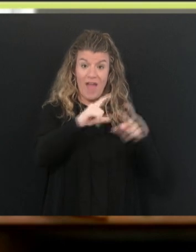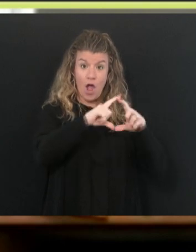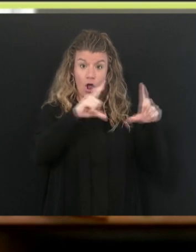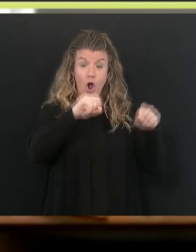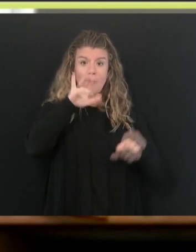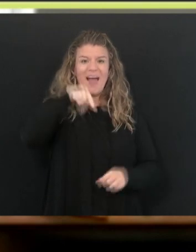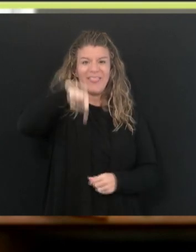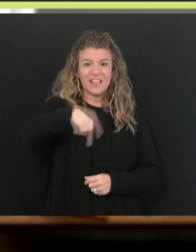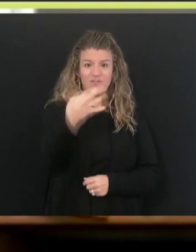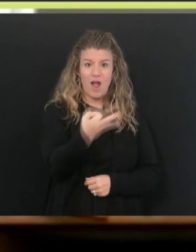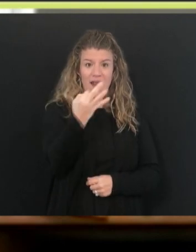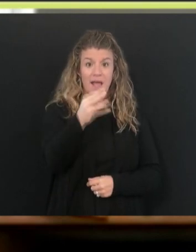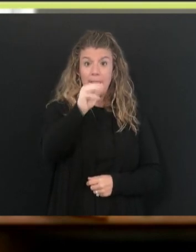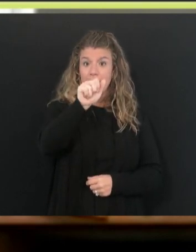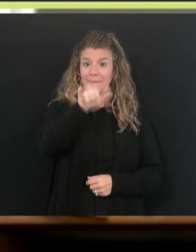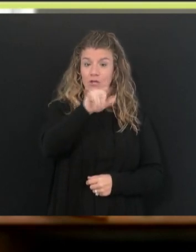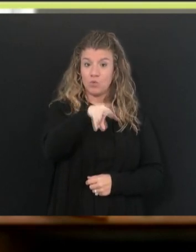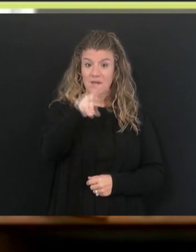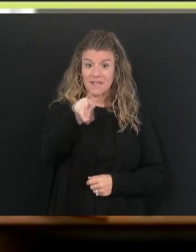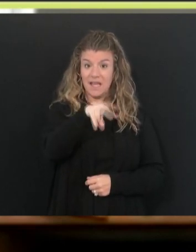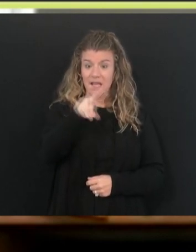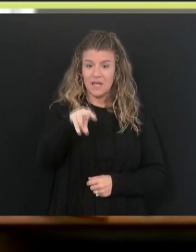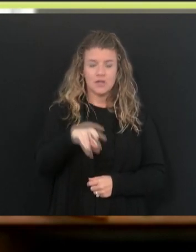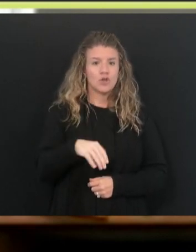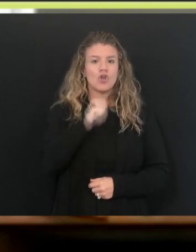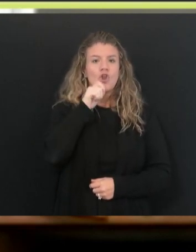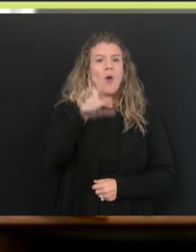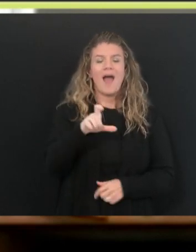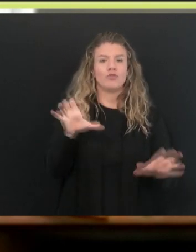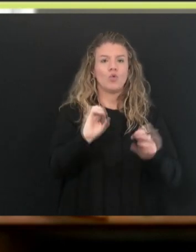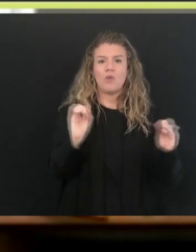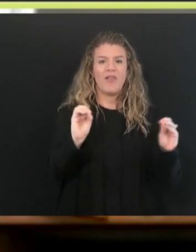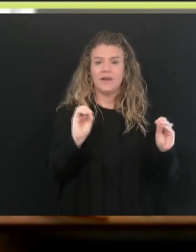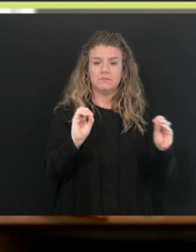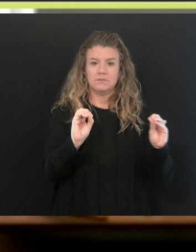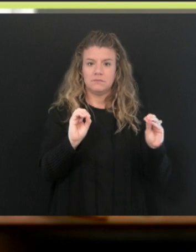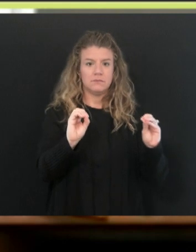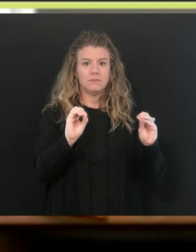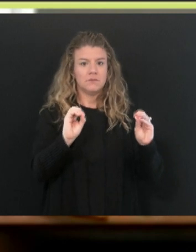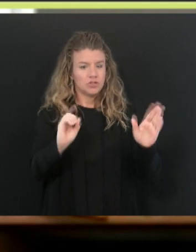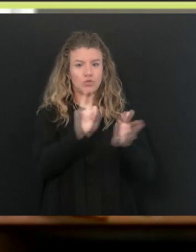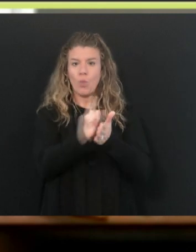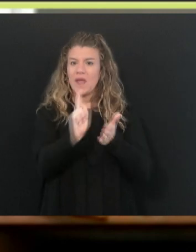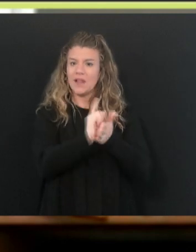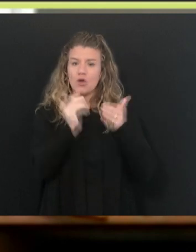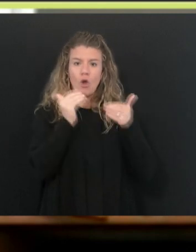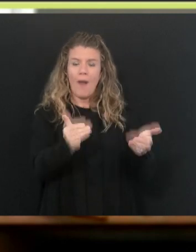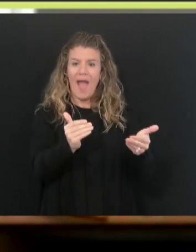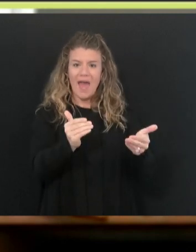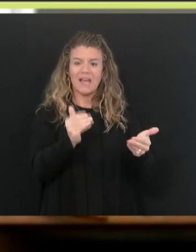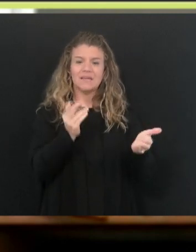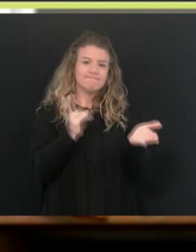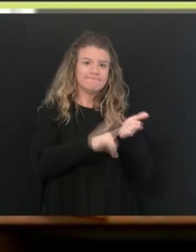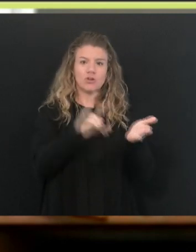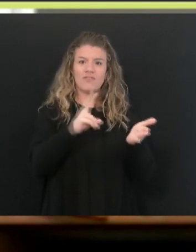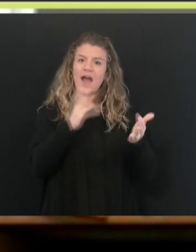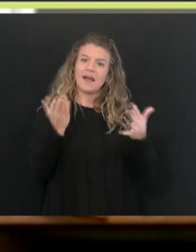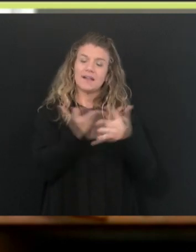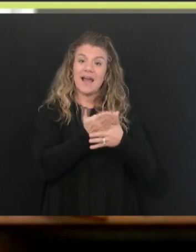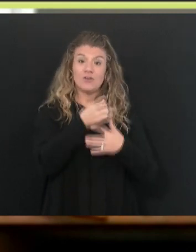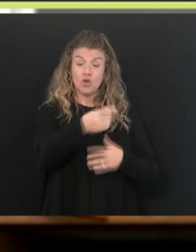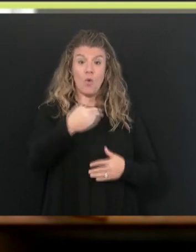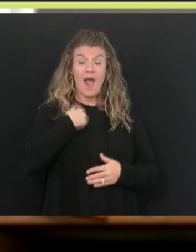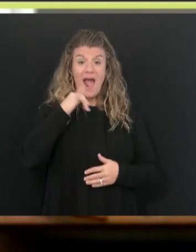this Friday, May the 22nd. So you don't really need to do anything at all. Just do your weekly certifications. So if you have that debit